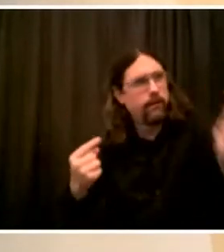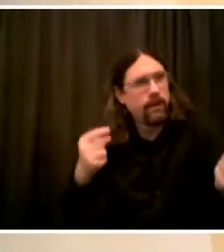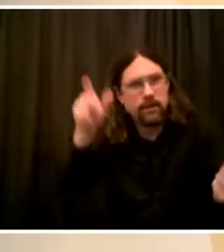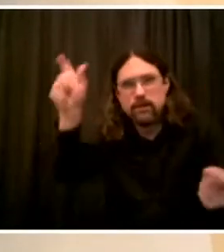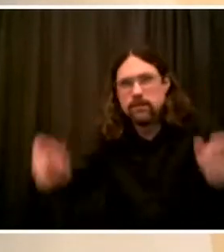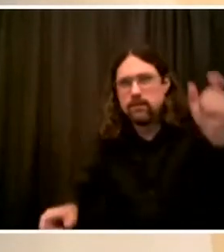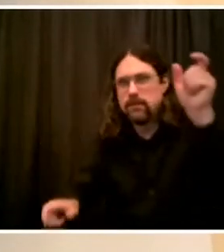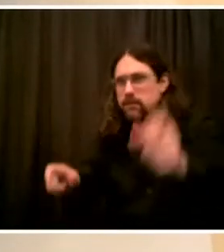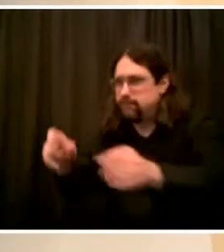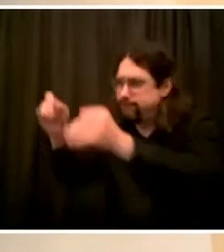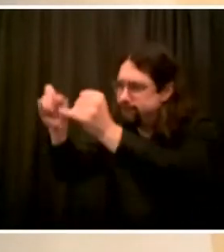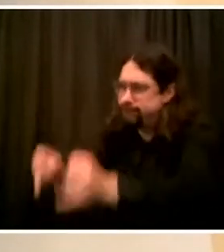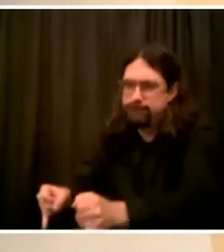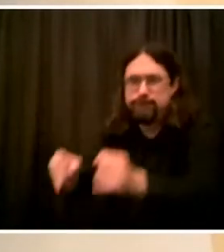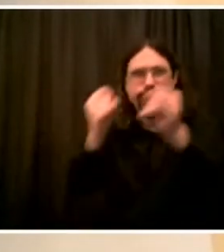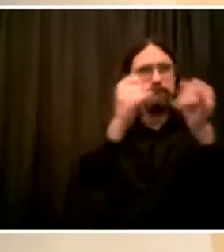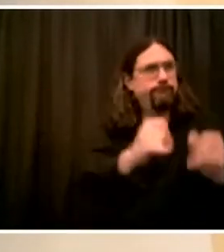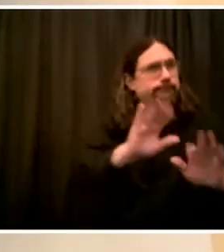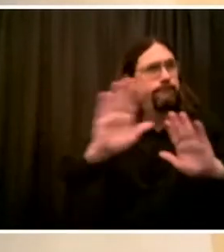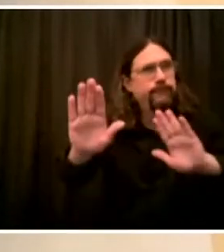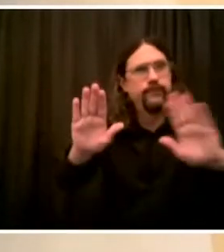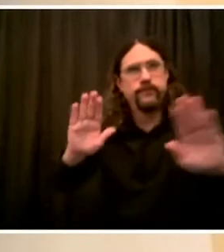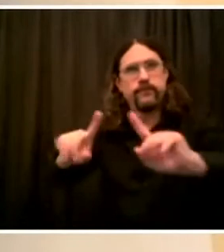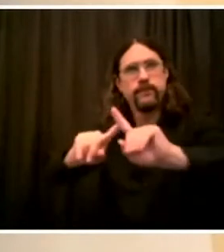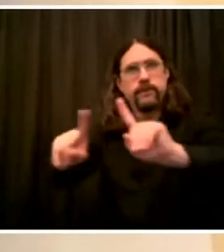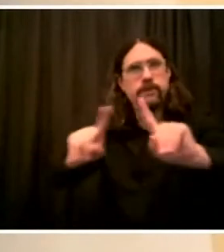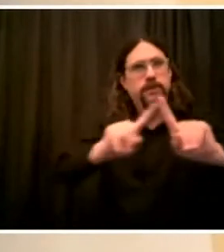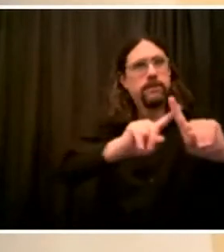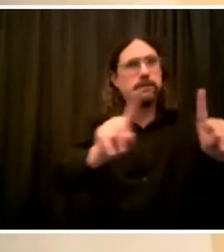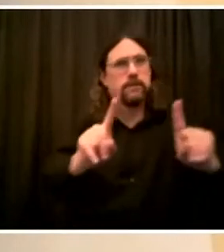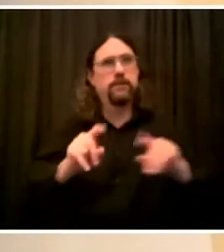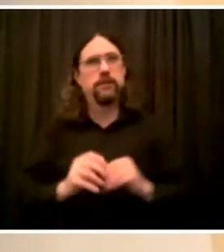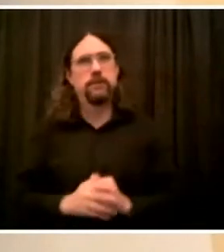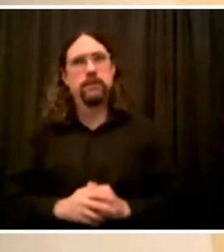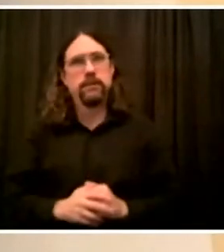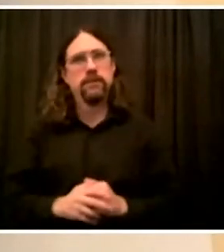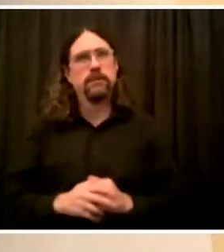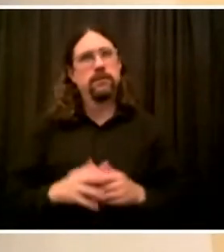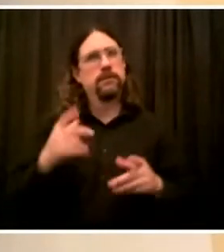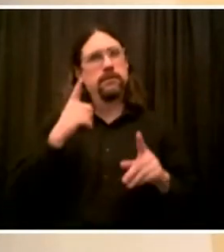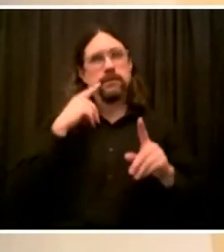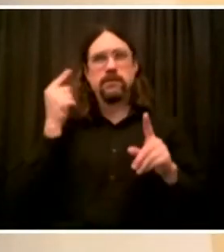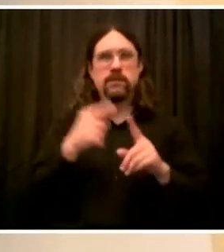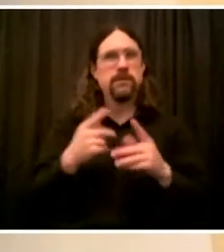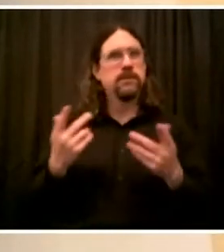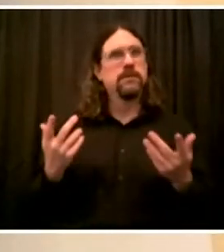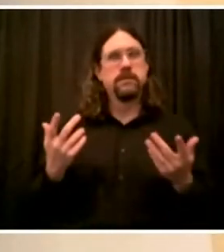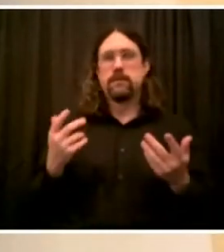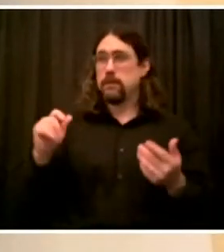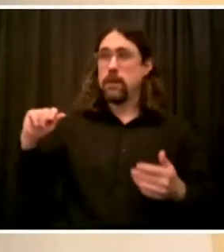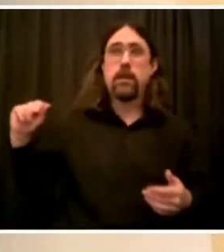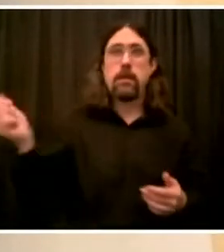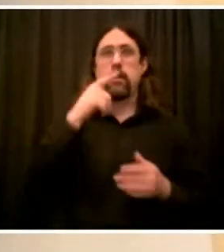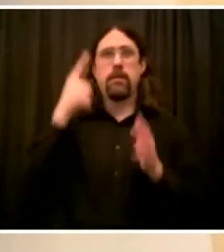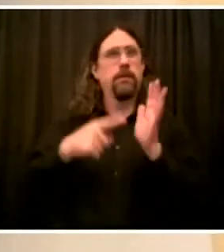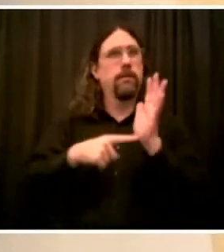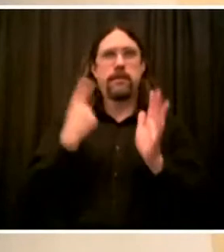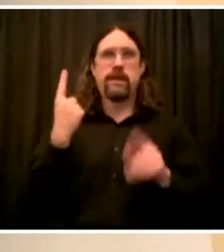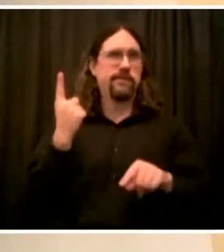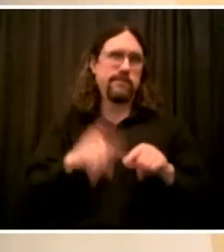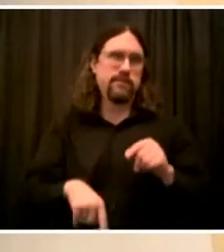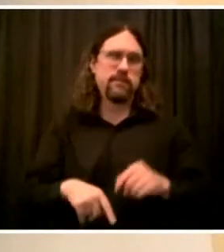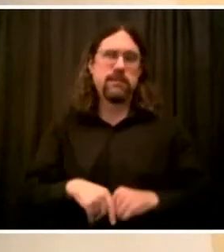lives, but we're not changing everybody's life every night. And that's the frustration of the work, and it's the reason why our frontline outreach workers